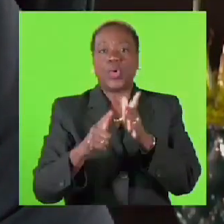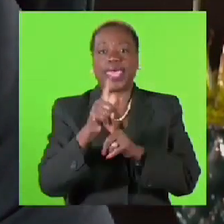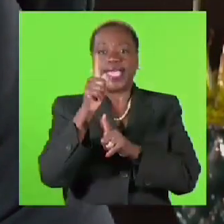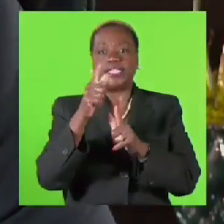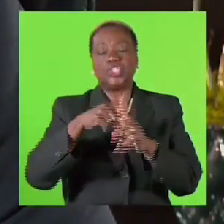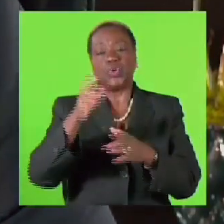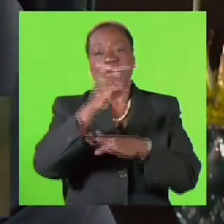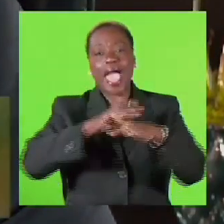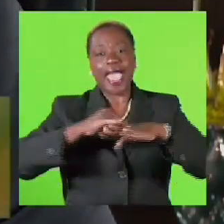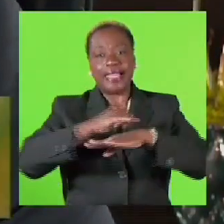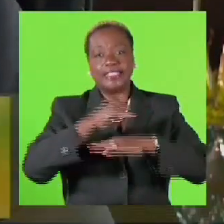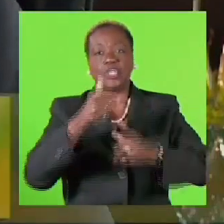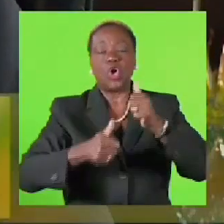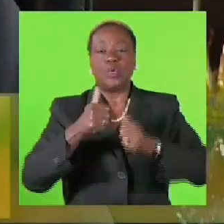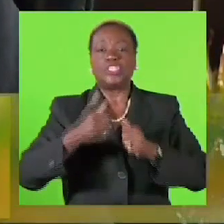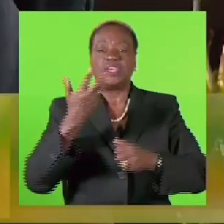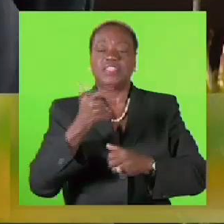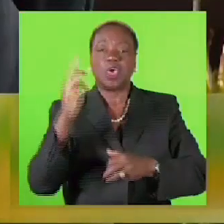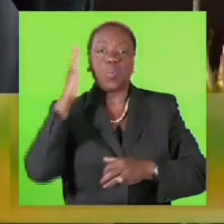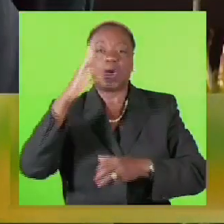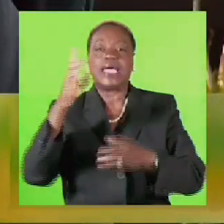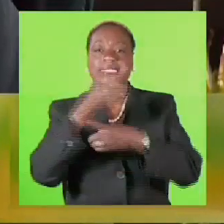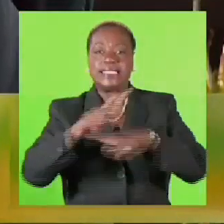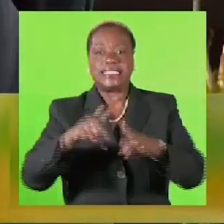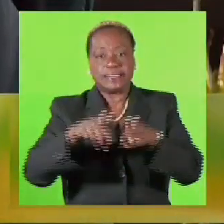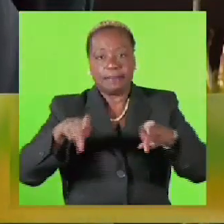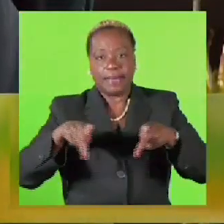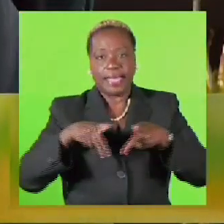islands from which they were displaced.